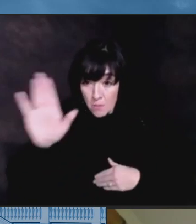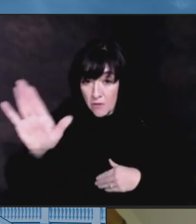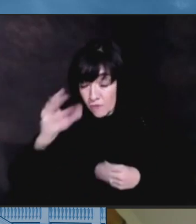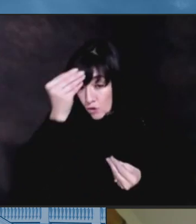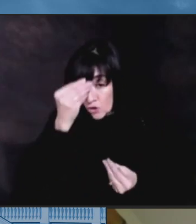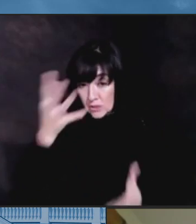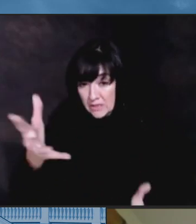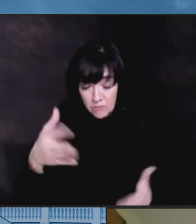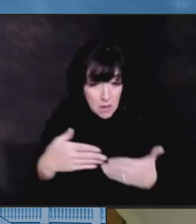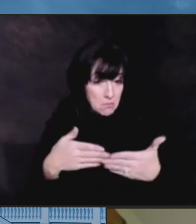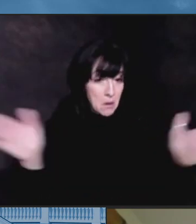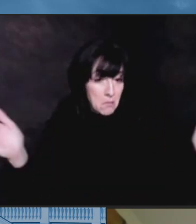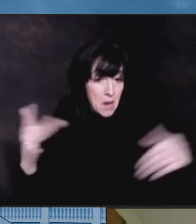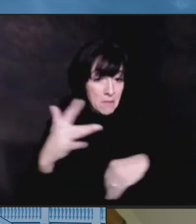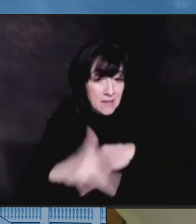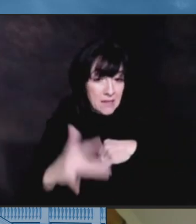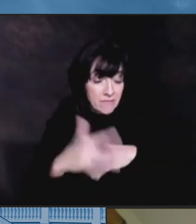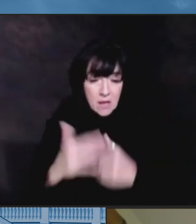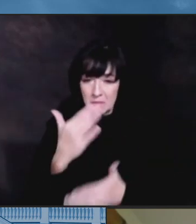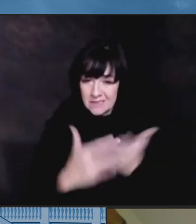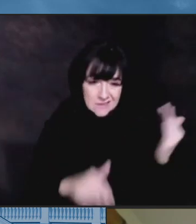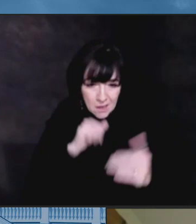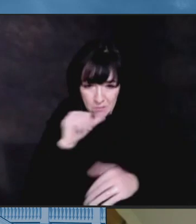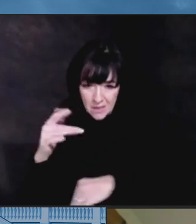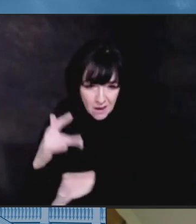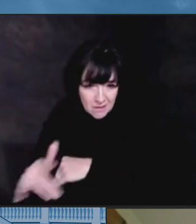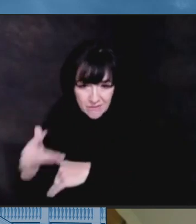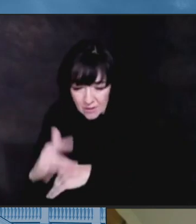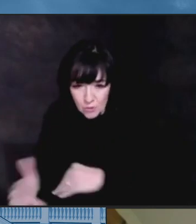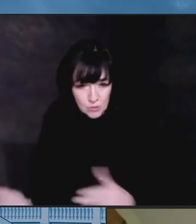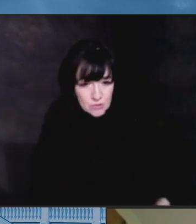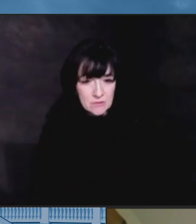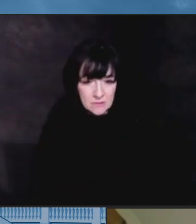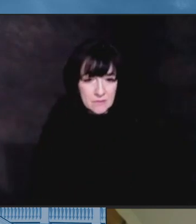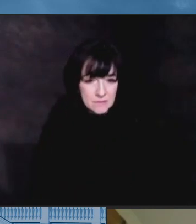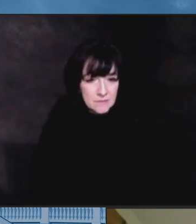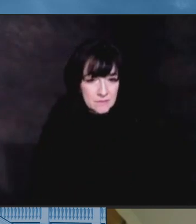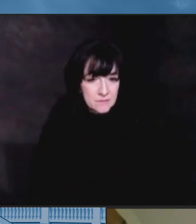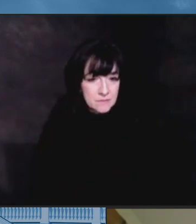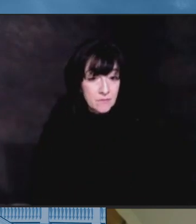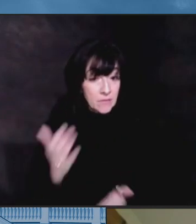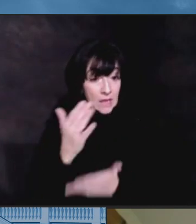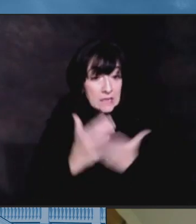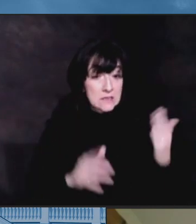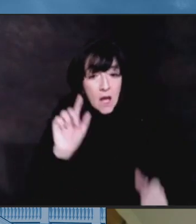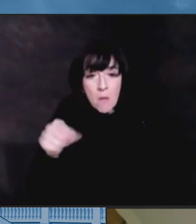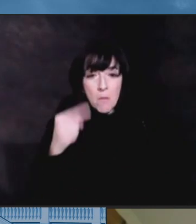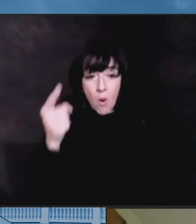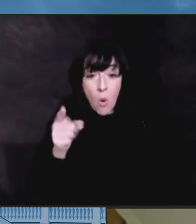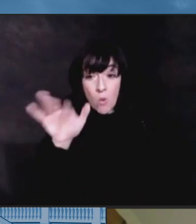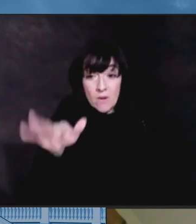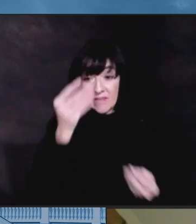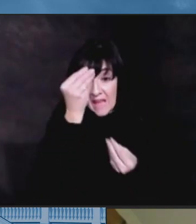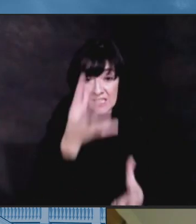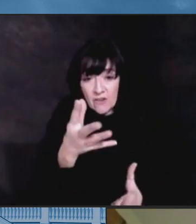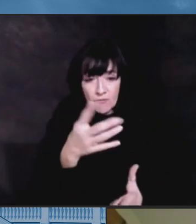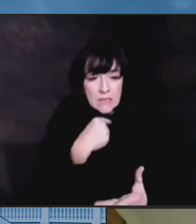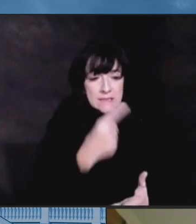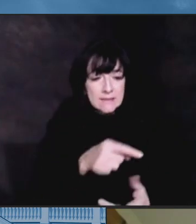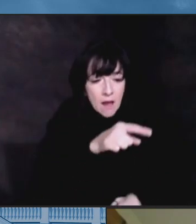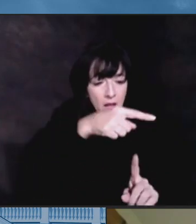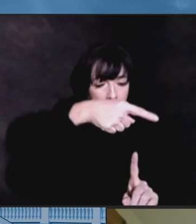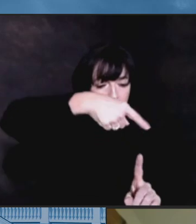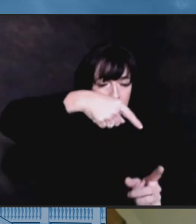of it isn't. Some of it is just available to school personnel to make decisions that